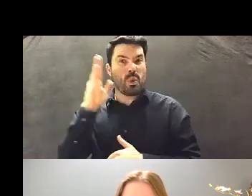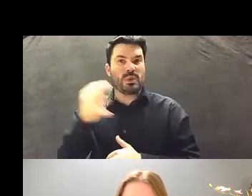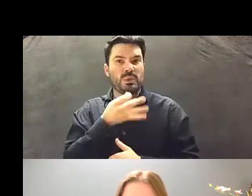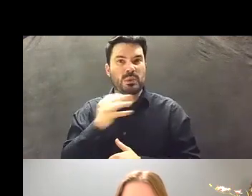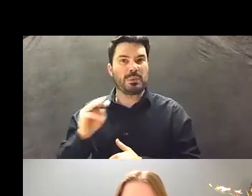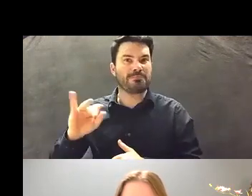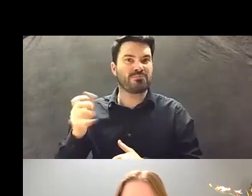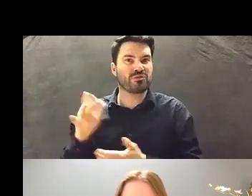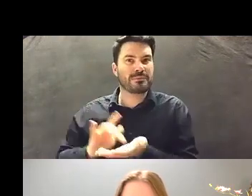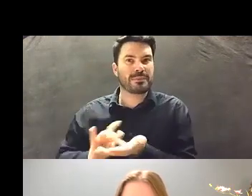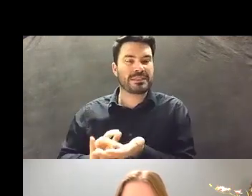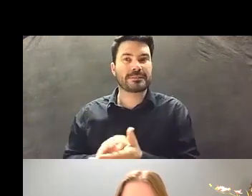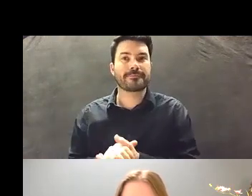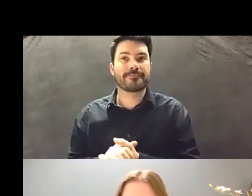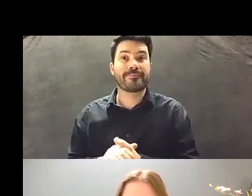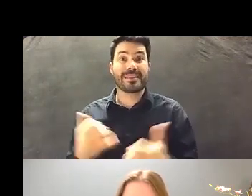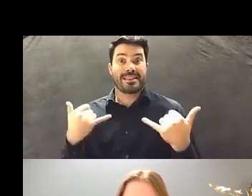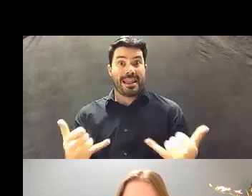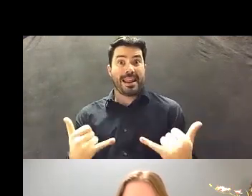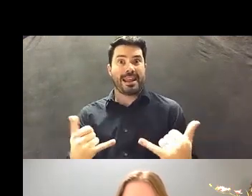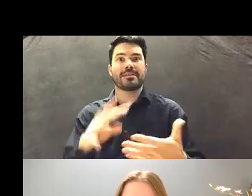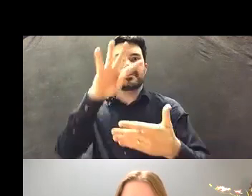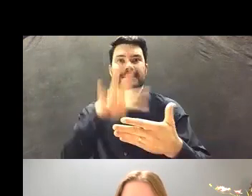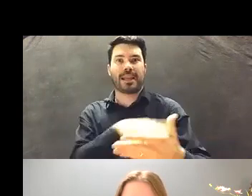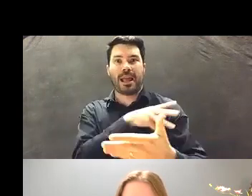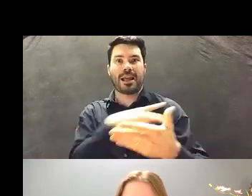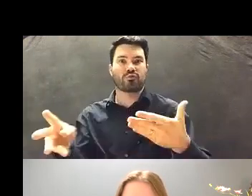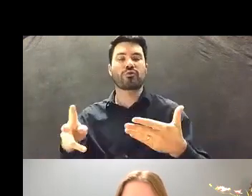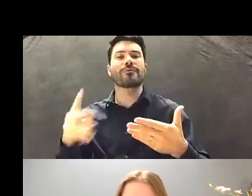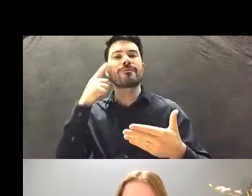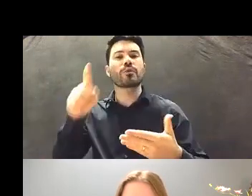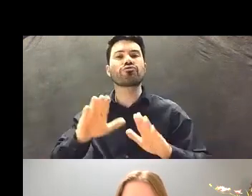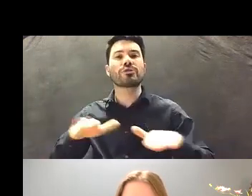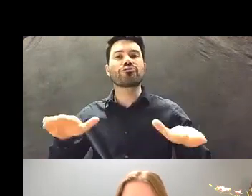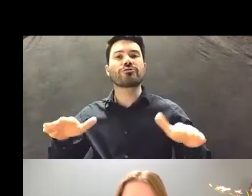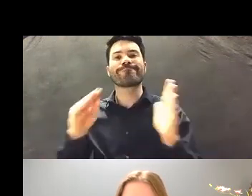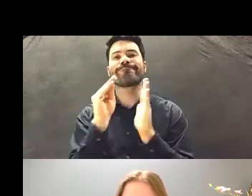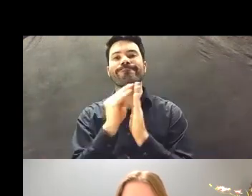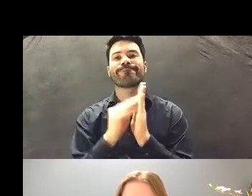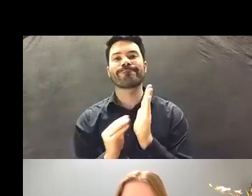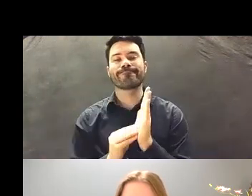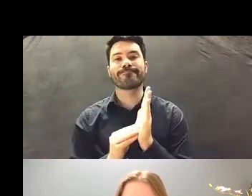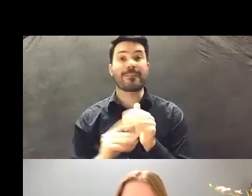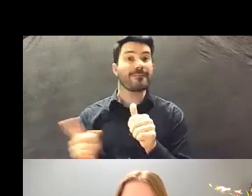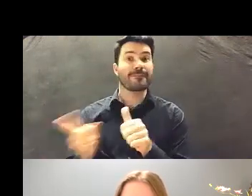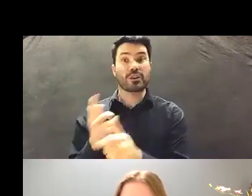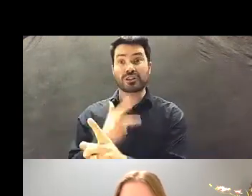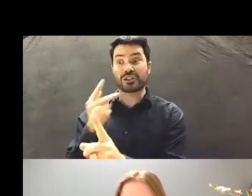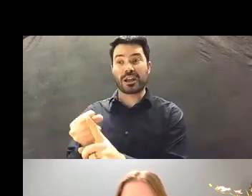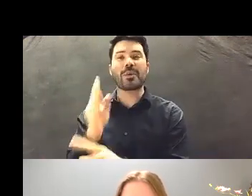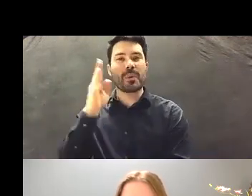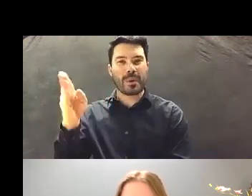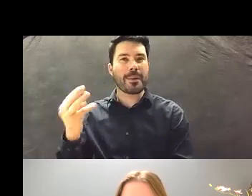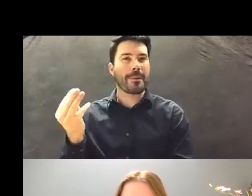the scheduling grid for pediatric appointments is open, and the first doses will be given starting on Monday. There will be mass